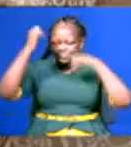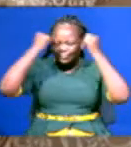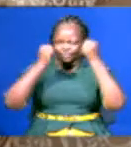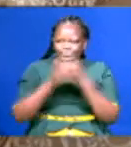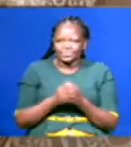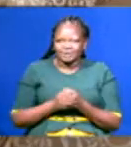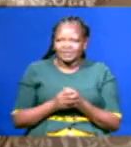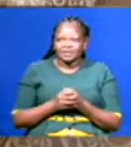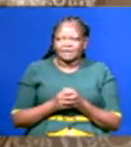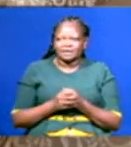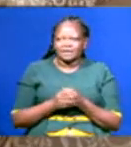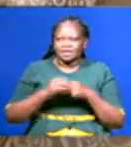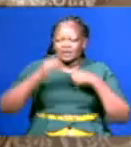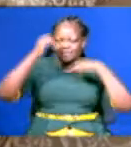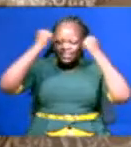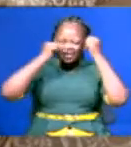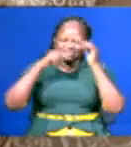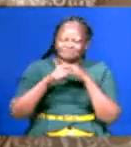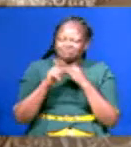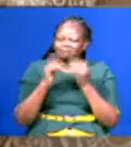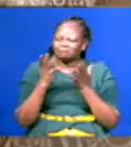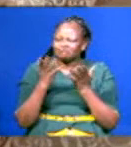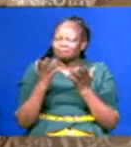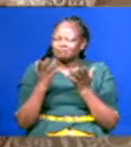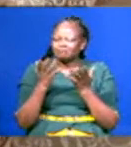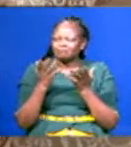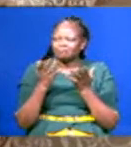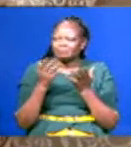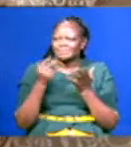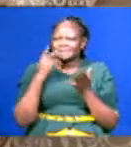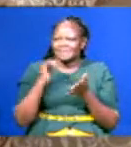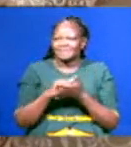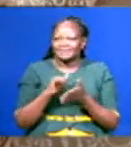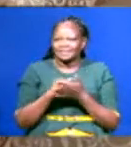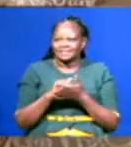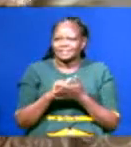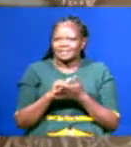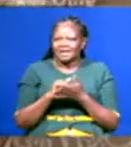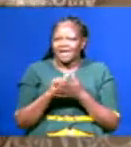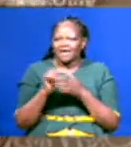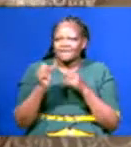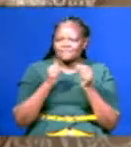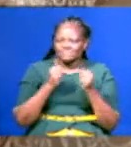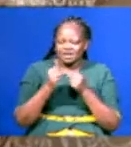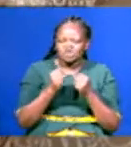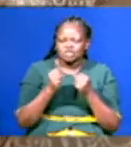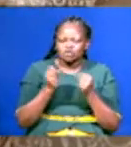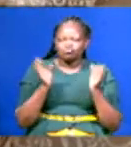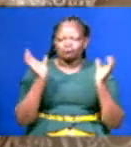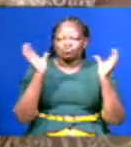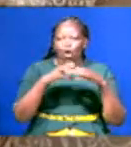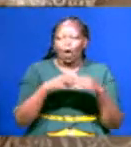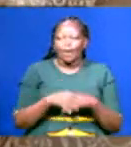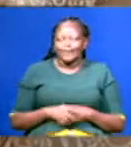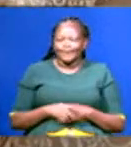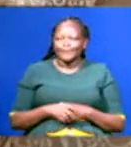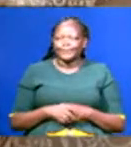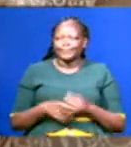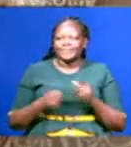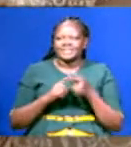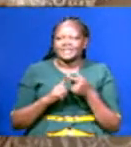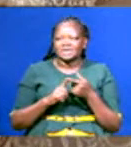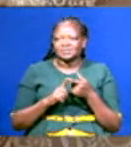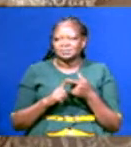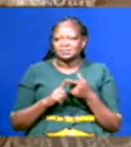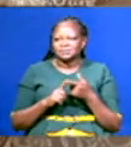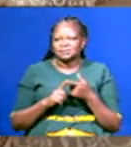actually is a kind of, they are seen like, a fighting kind of component. And therefore,